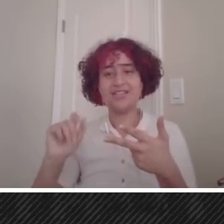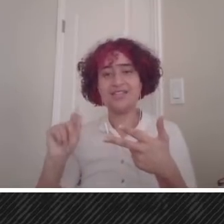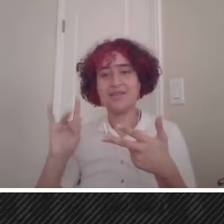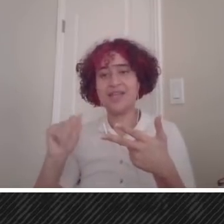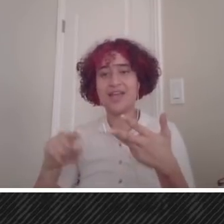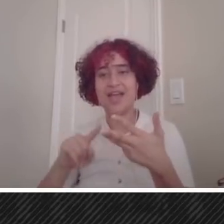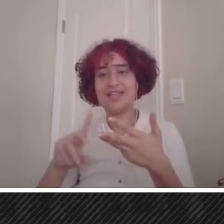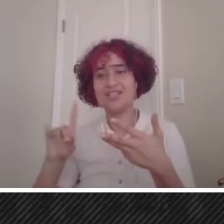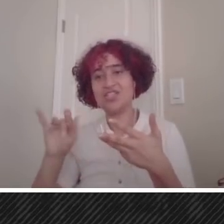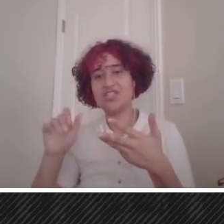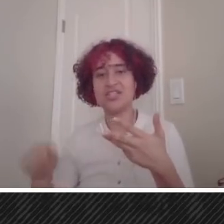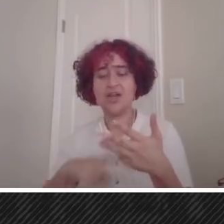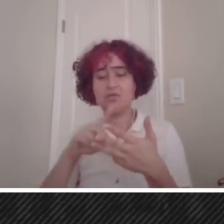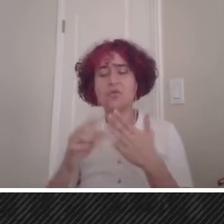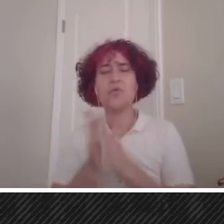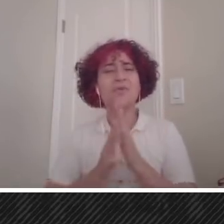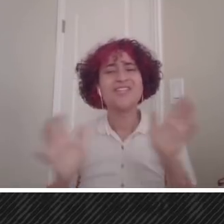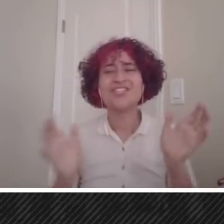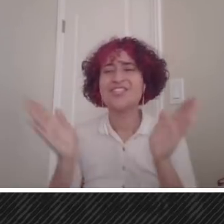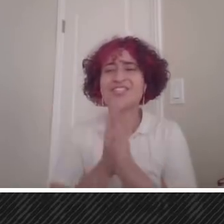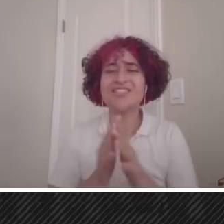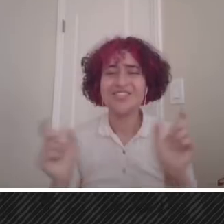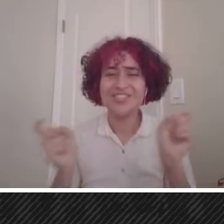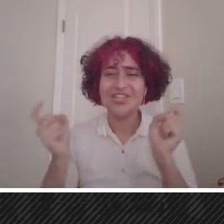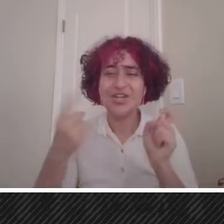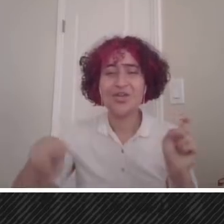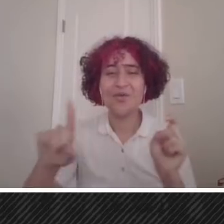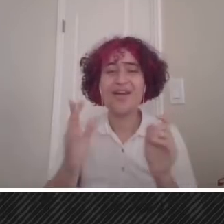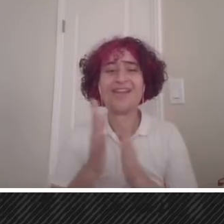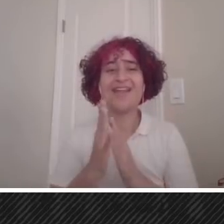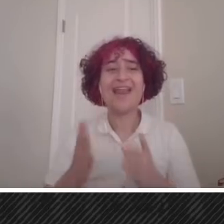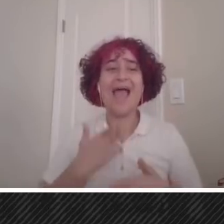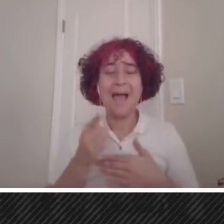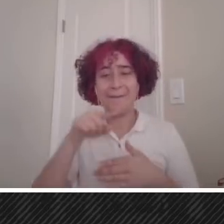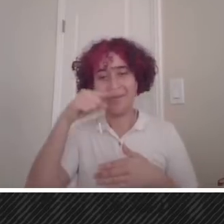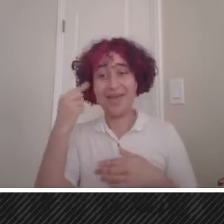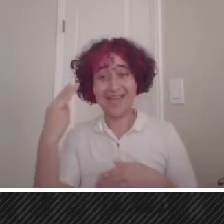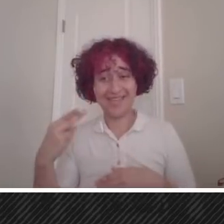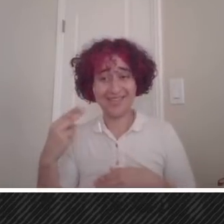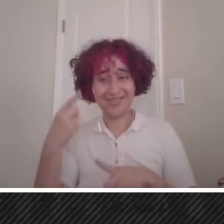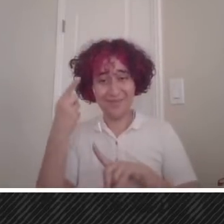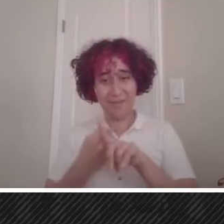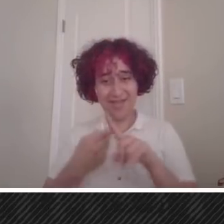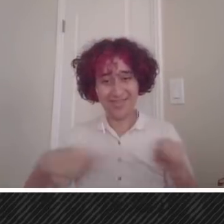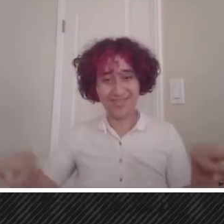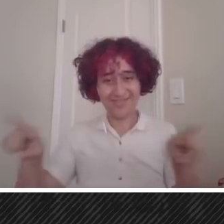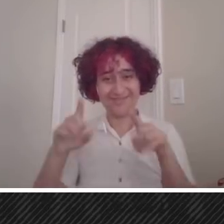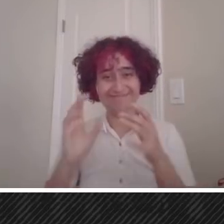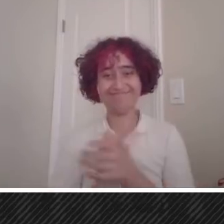cheering you on and following you and supporting you. And happy Black History Month, everyone.